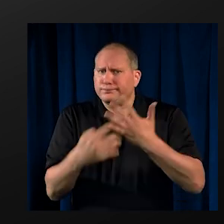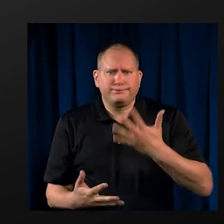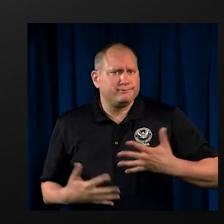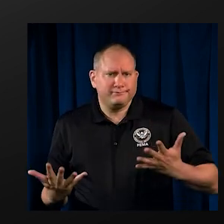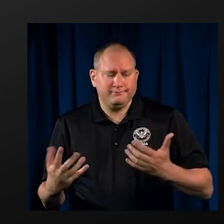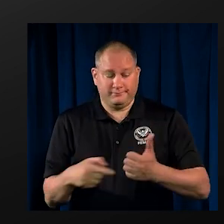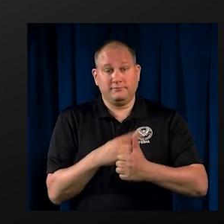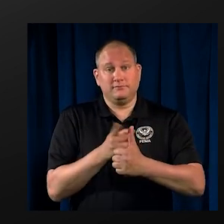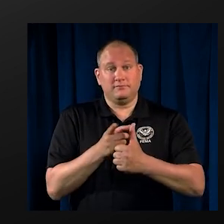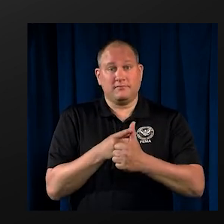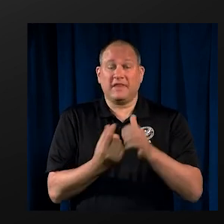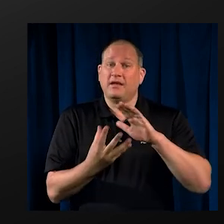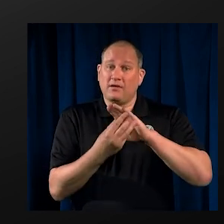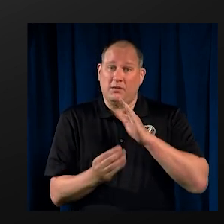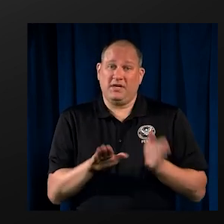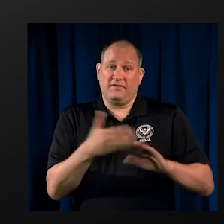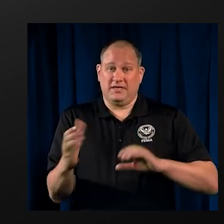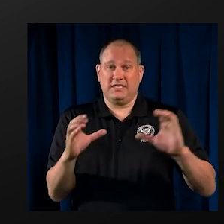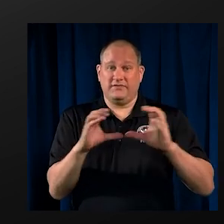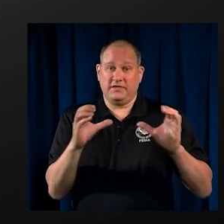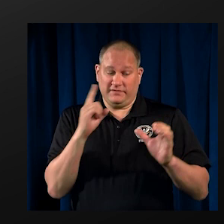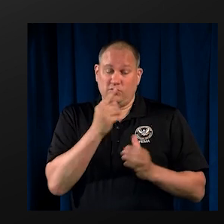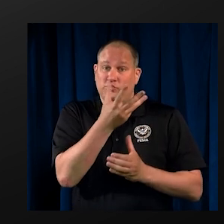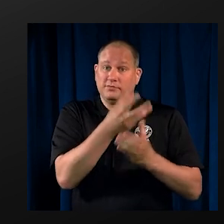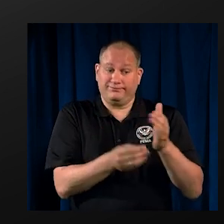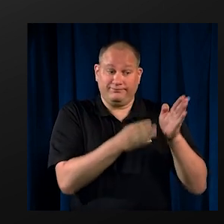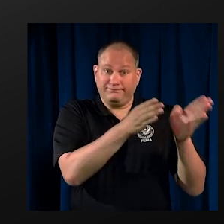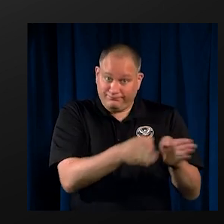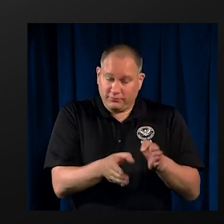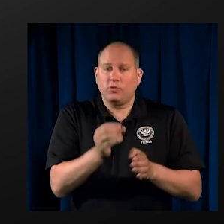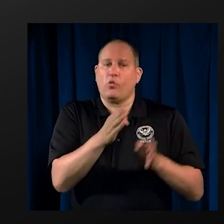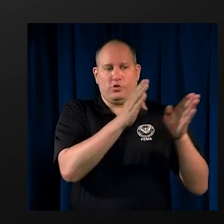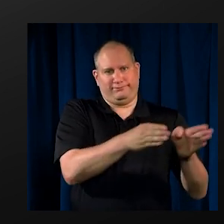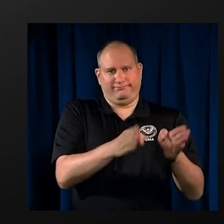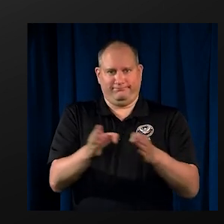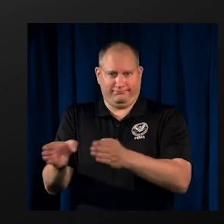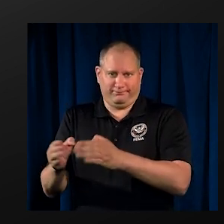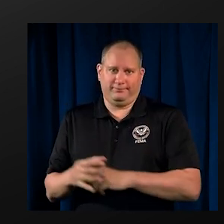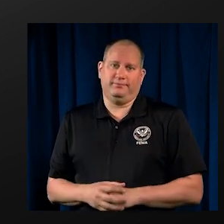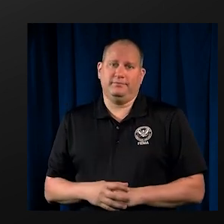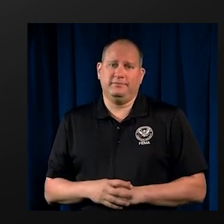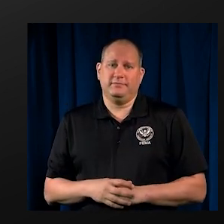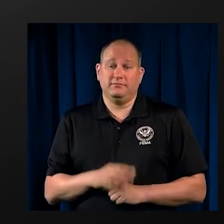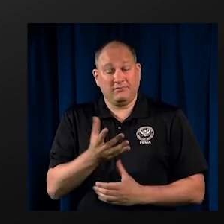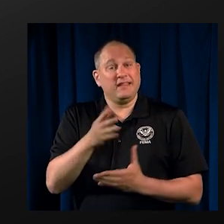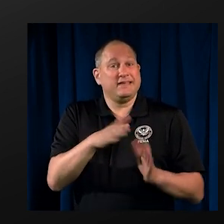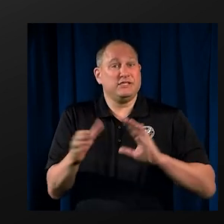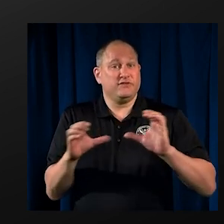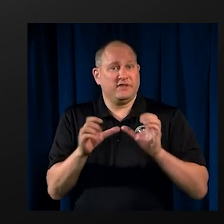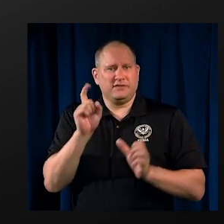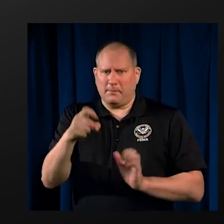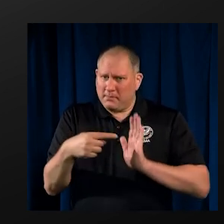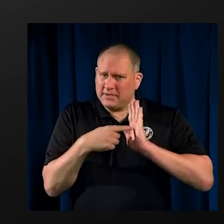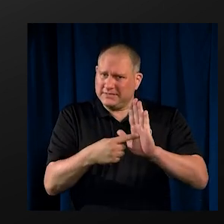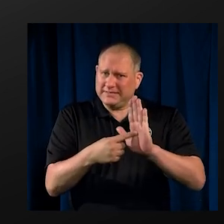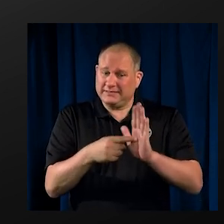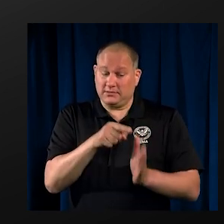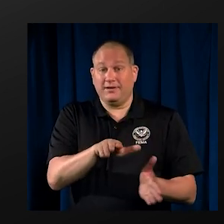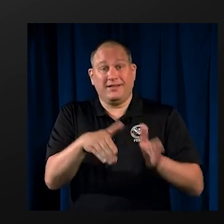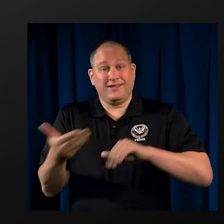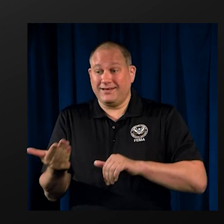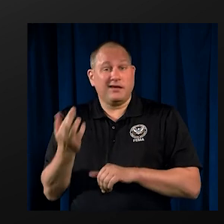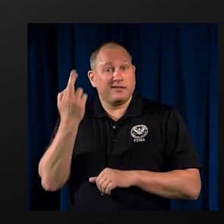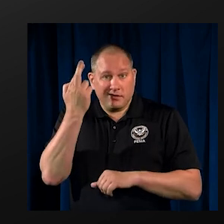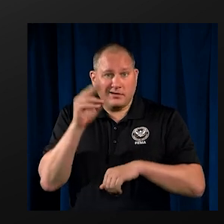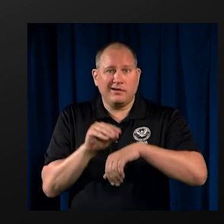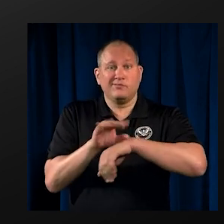now. A copy of the death certificate for the deceased individual or individuals. The death certificate must indicate the death